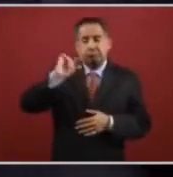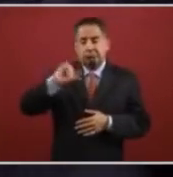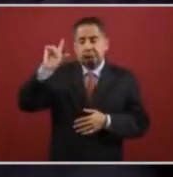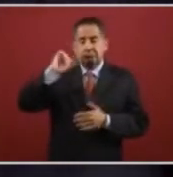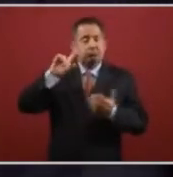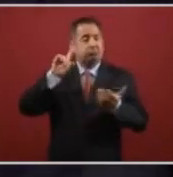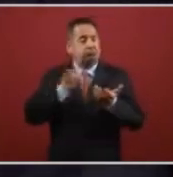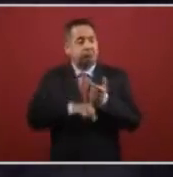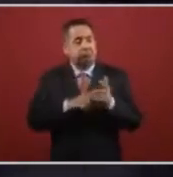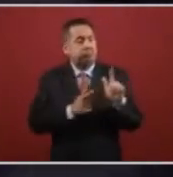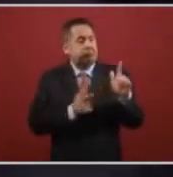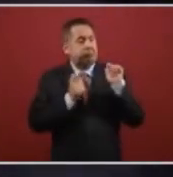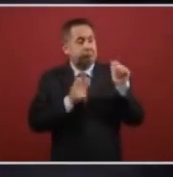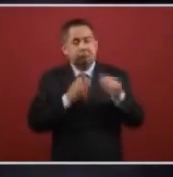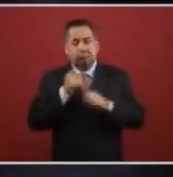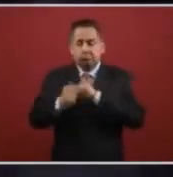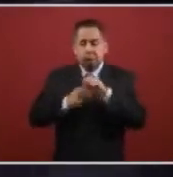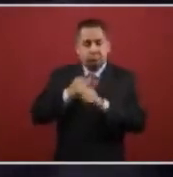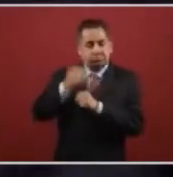they were just famous people